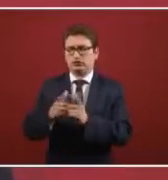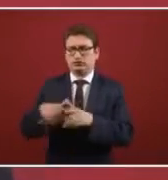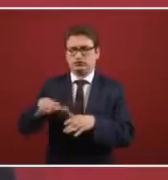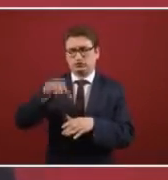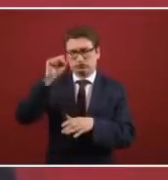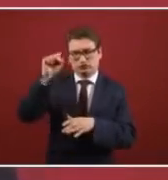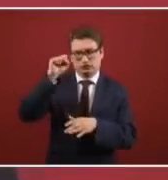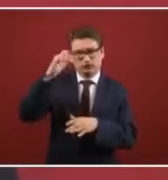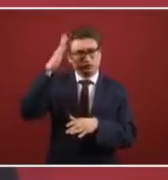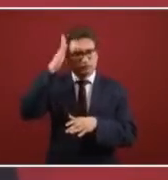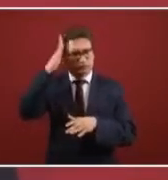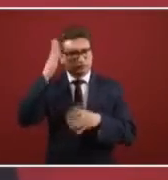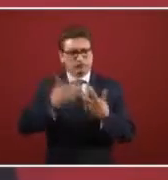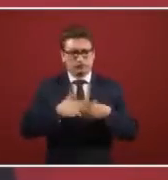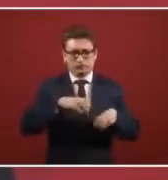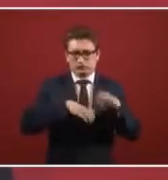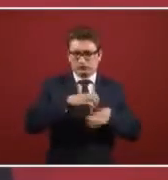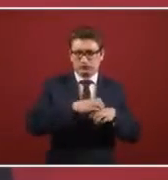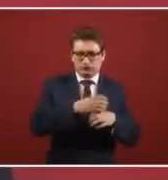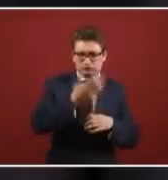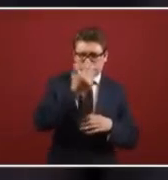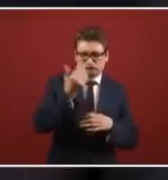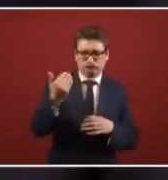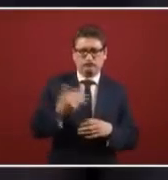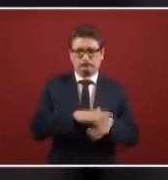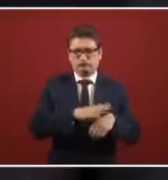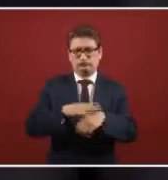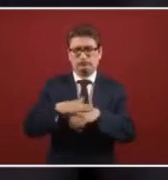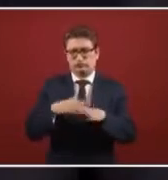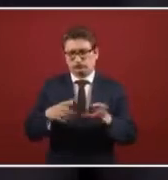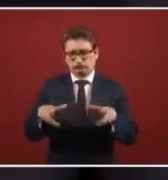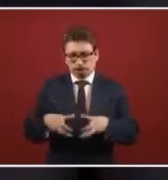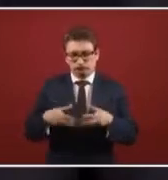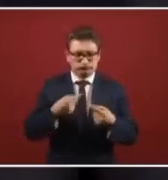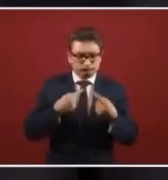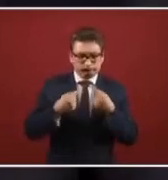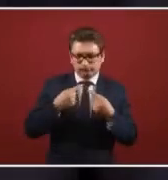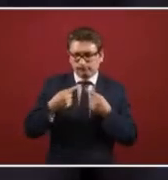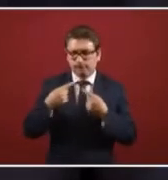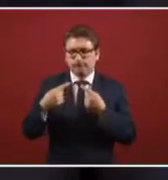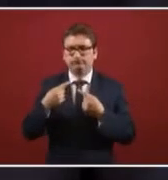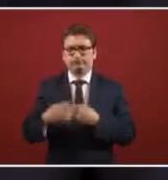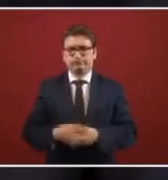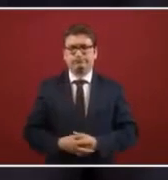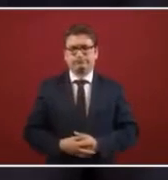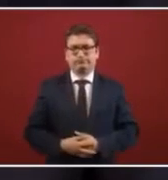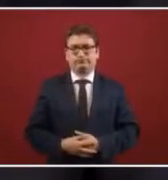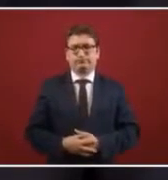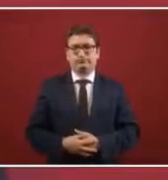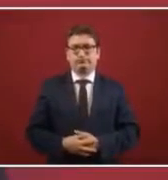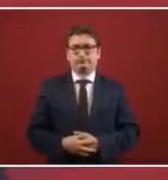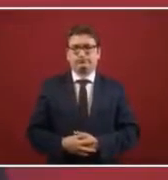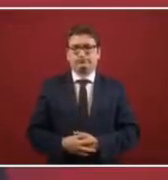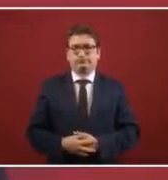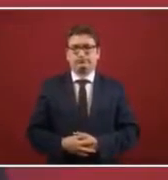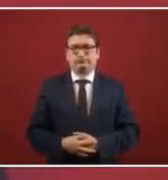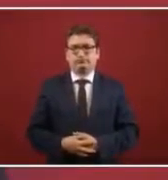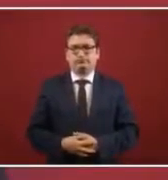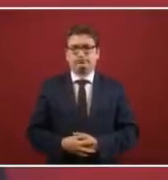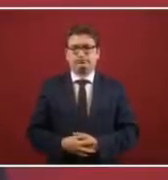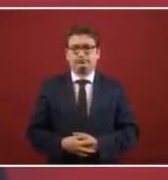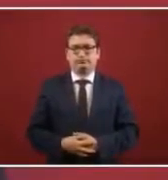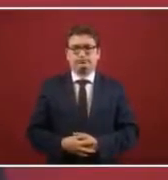the syndicates and business leaders para tratar in order to come to an agreement with this matter. y